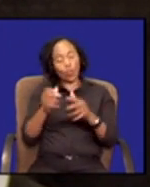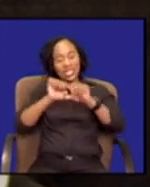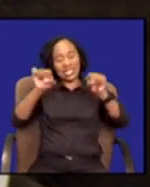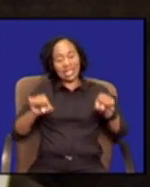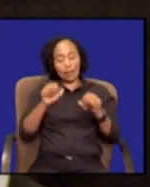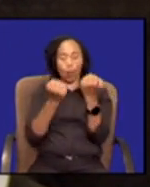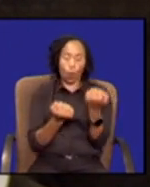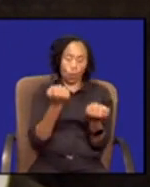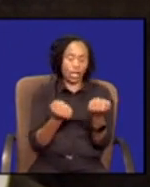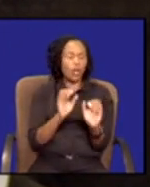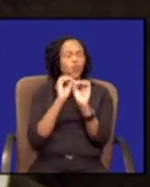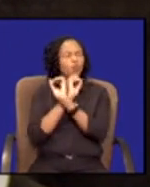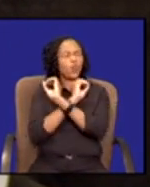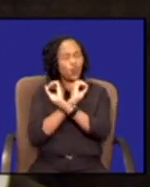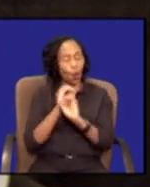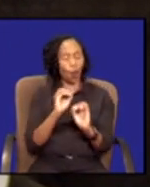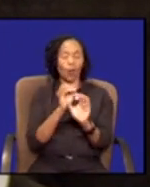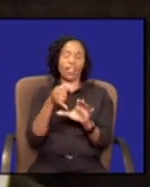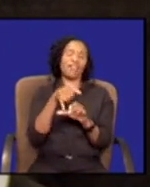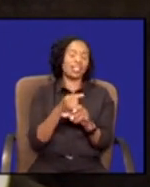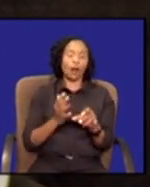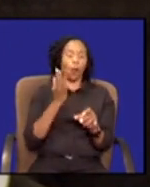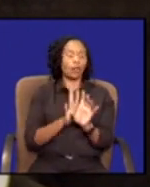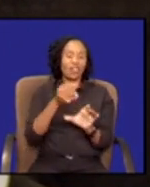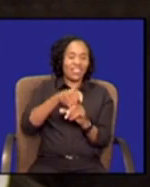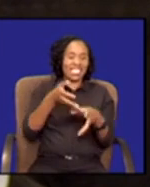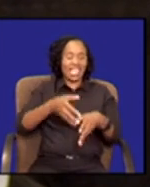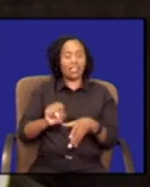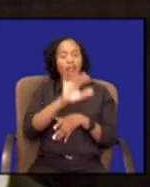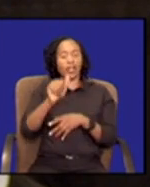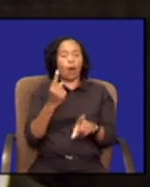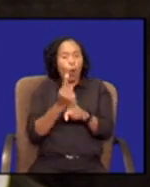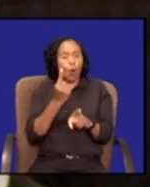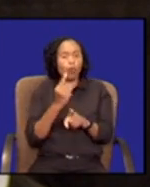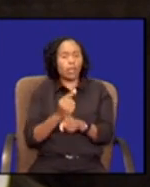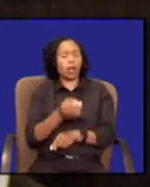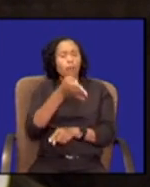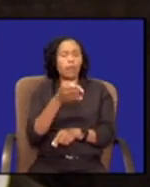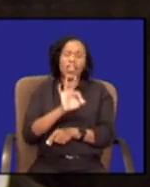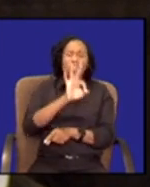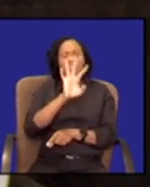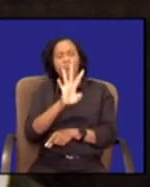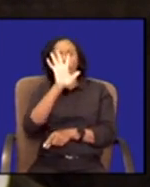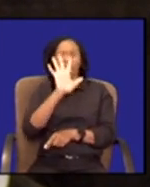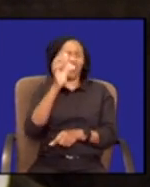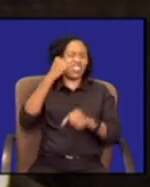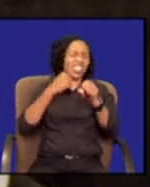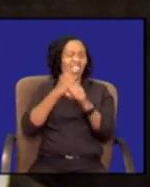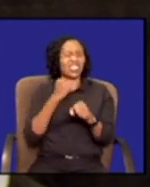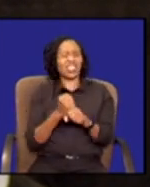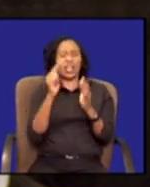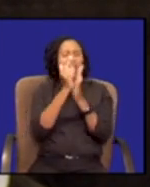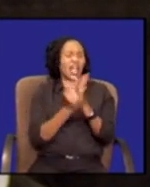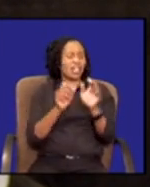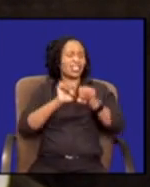No investor will want to invest in South Africa if it has to go to 3, 4, 5 years of the legal system.